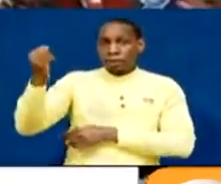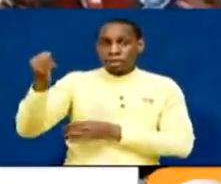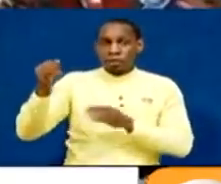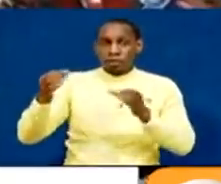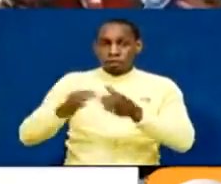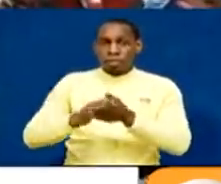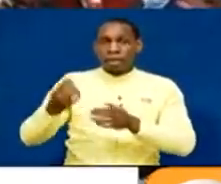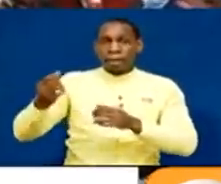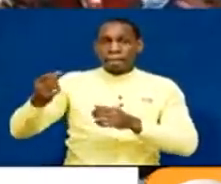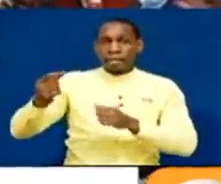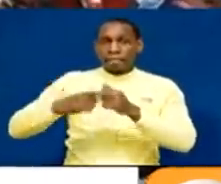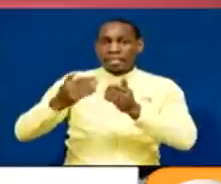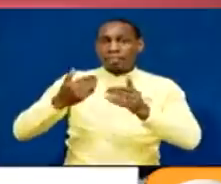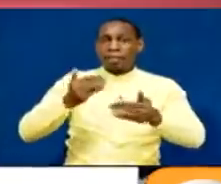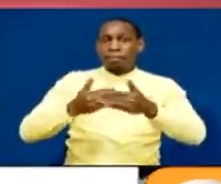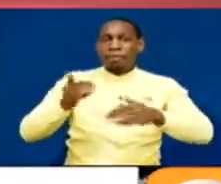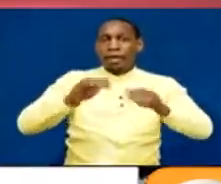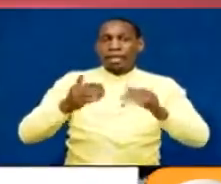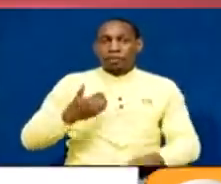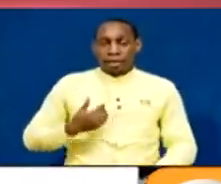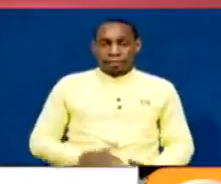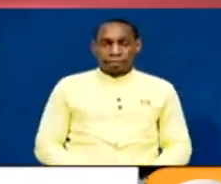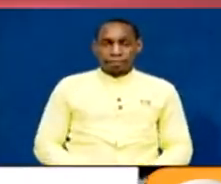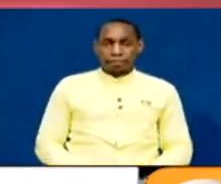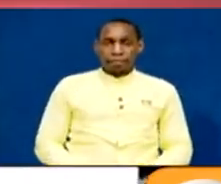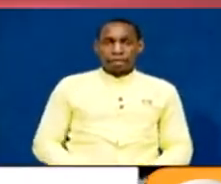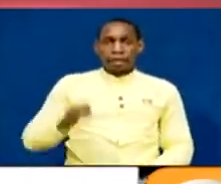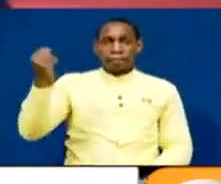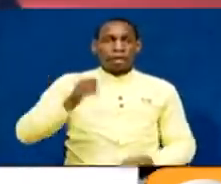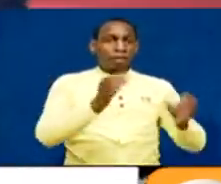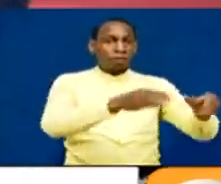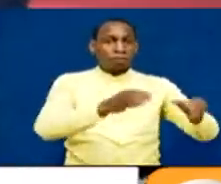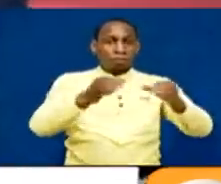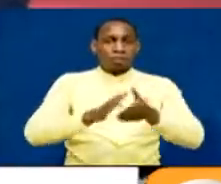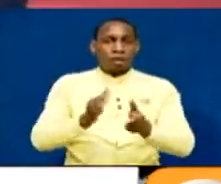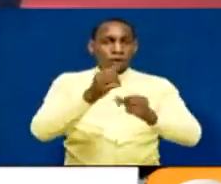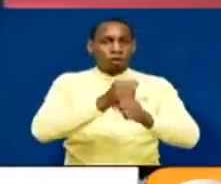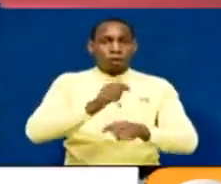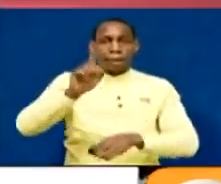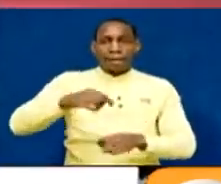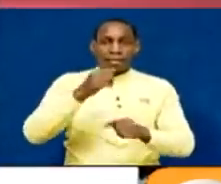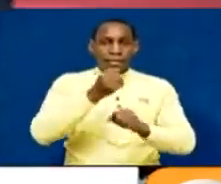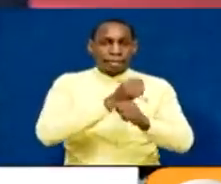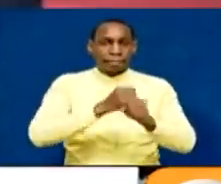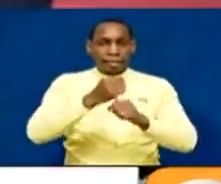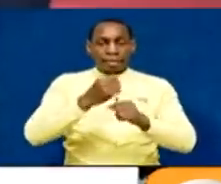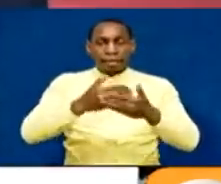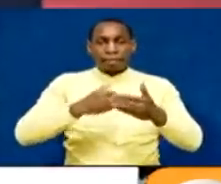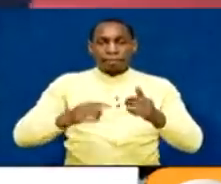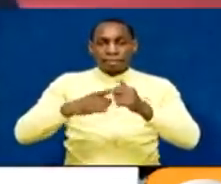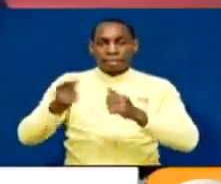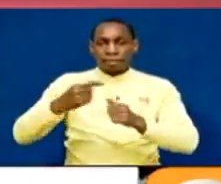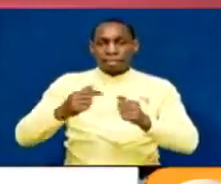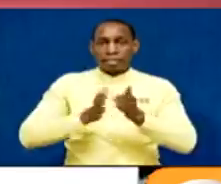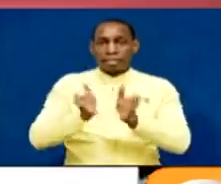kisiasa miezi sita kabla ya uchaguzi. First political parties that the coalition must be done at least 6 months to general